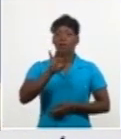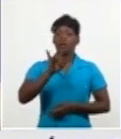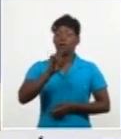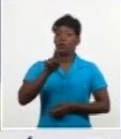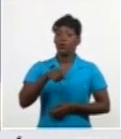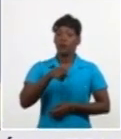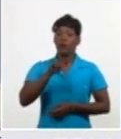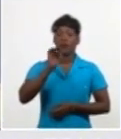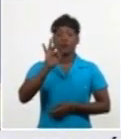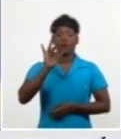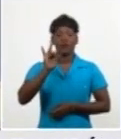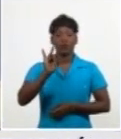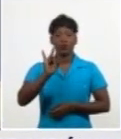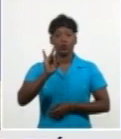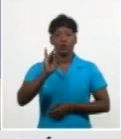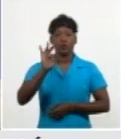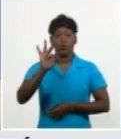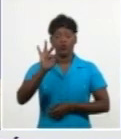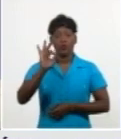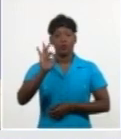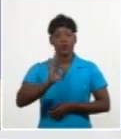49.98%.